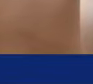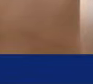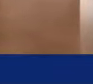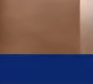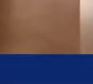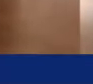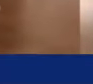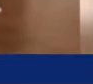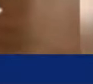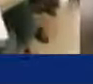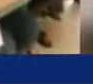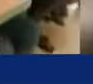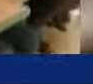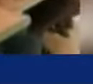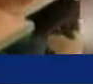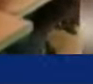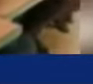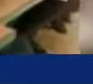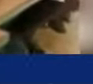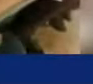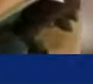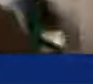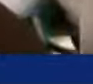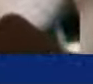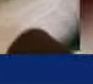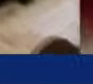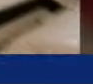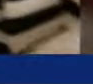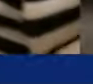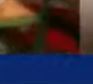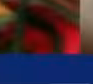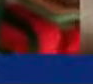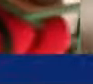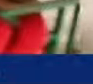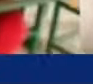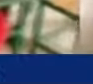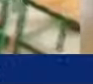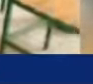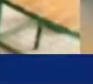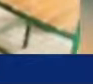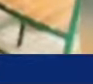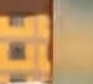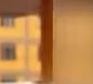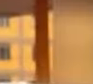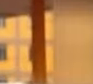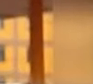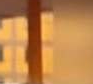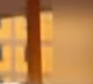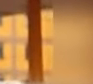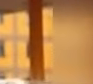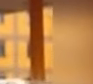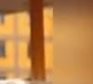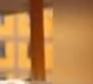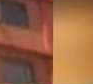resource, project planning and management, journalism, secretarial studies, and many others. We are